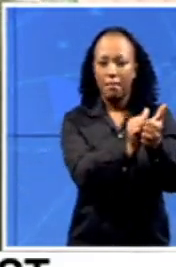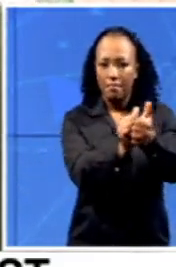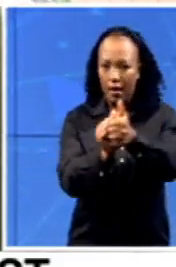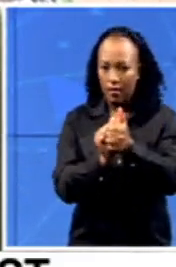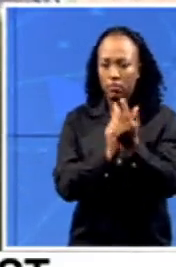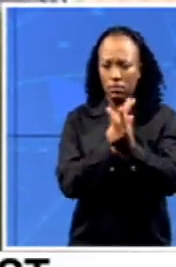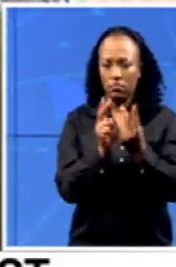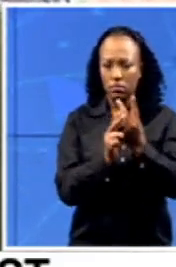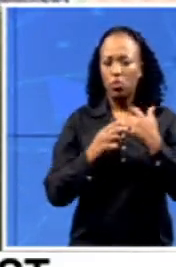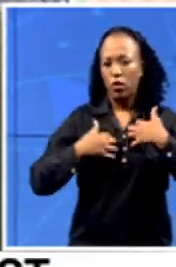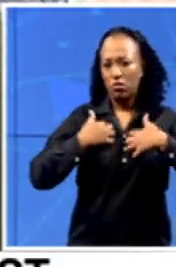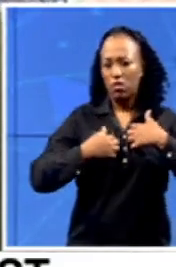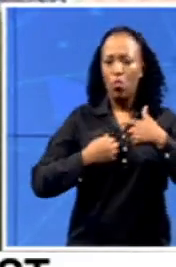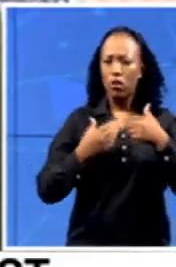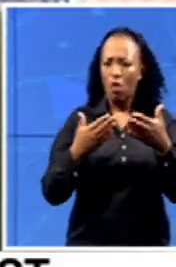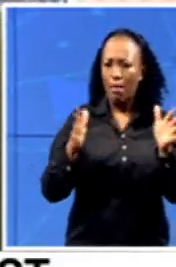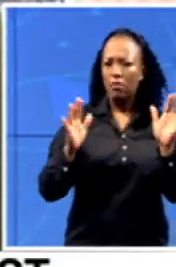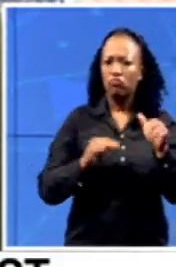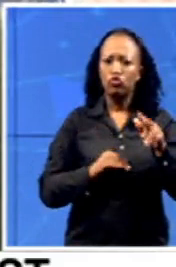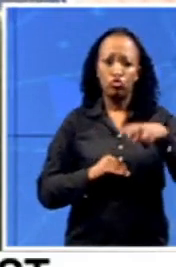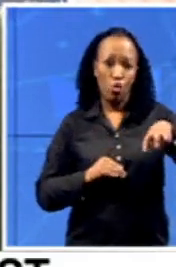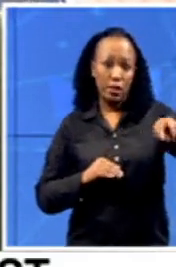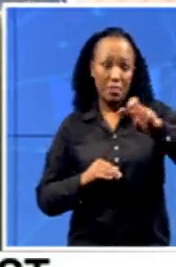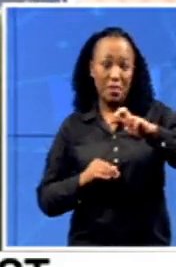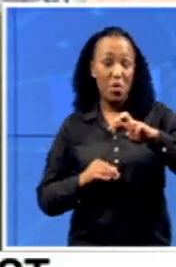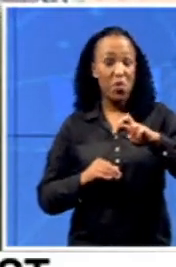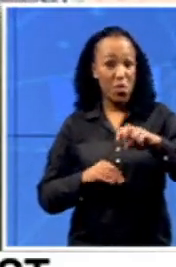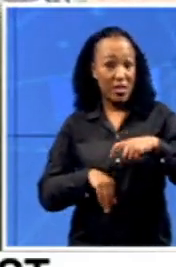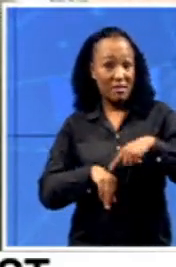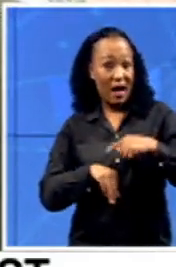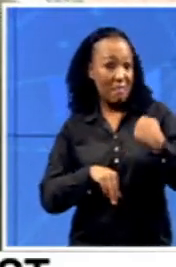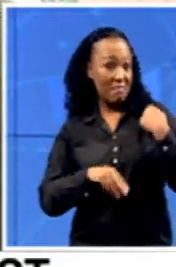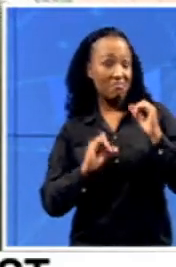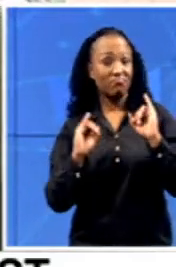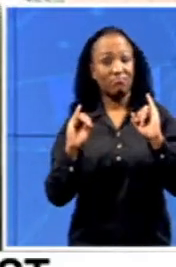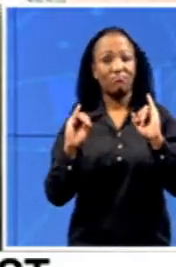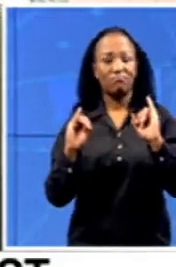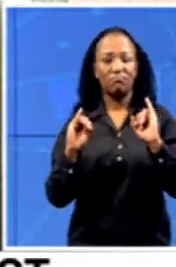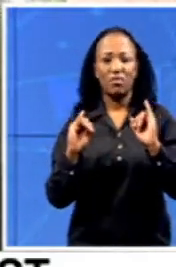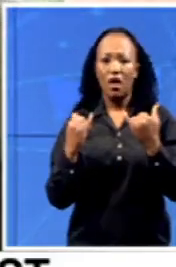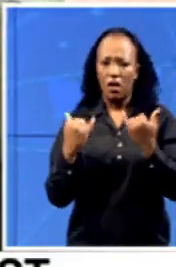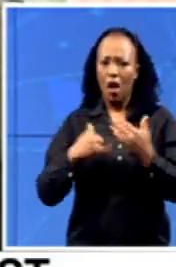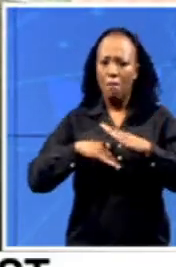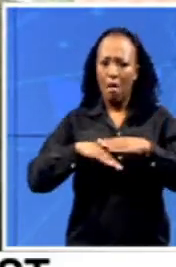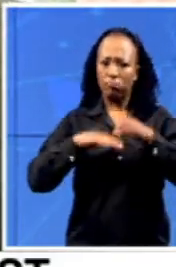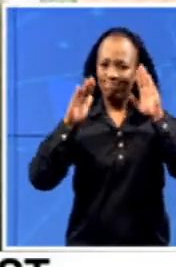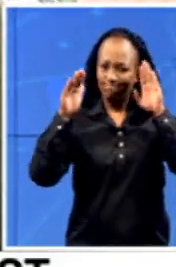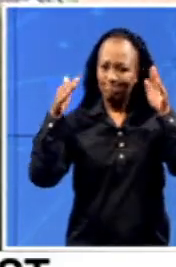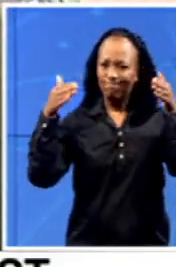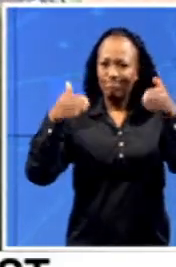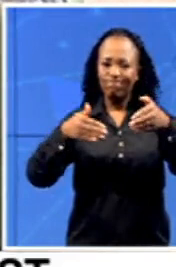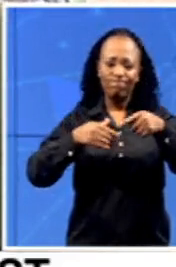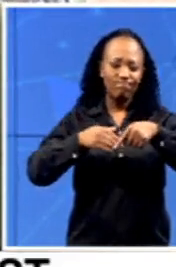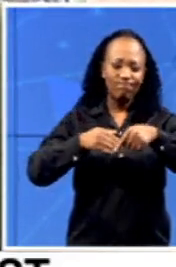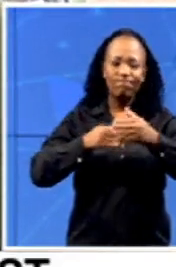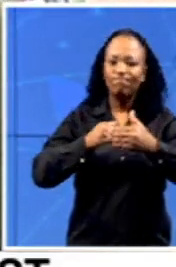And we're open for tourism. It's been a terrible time. Now it's time to focus on what's ahead